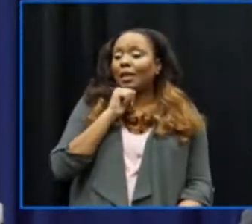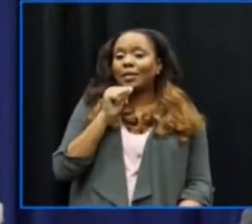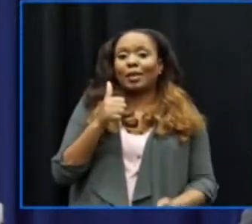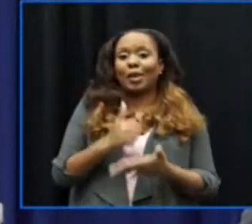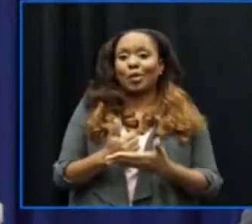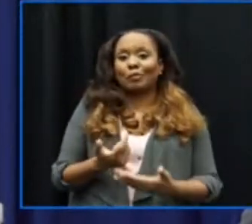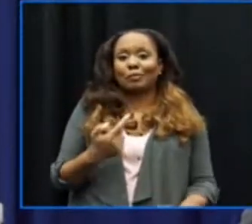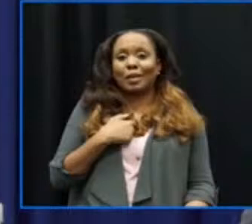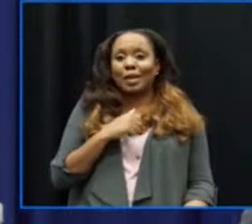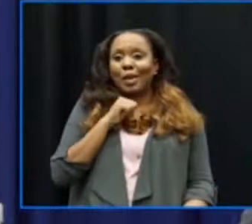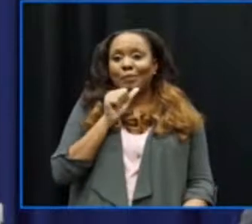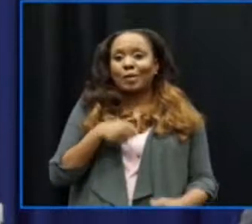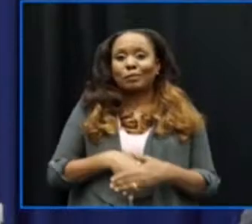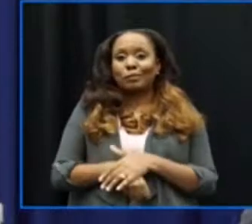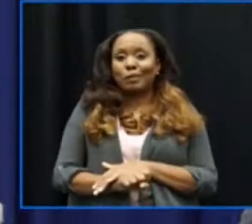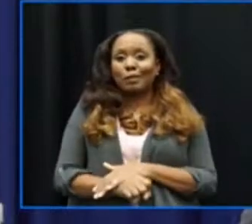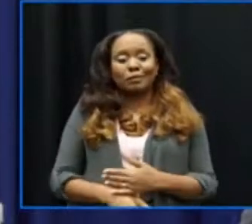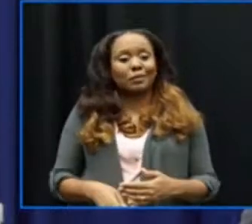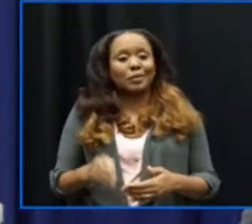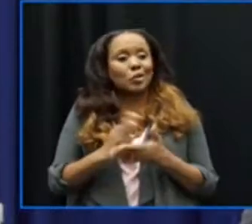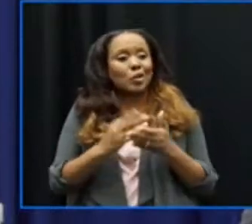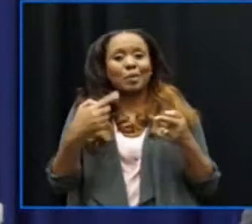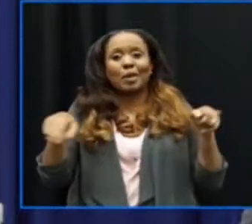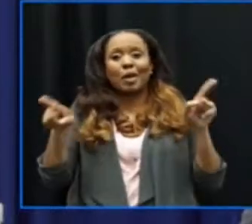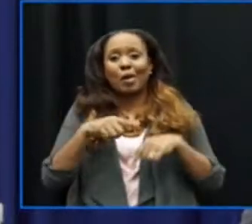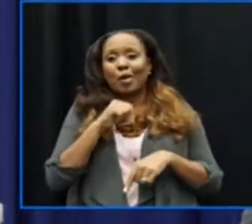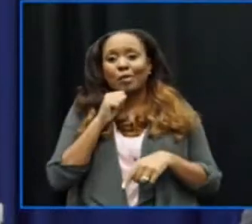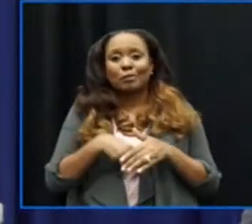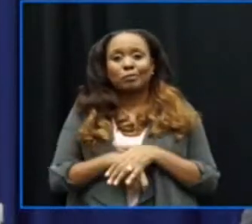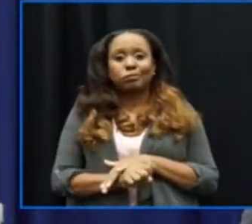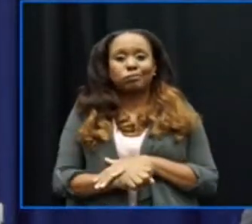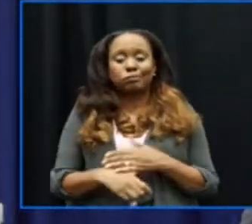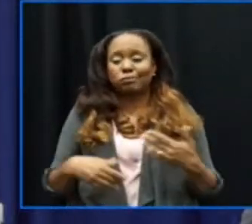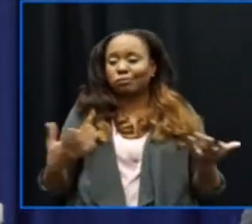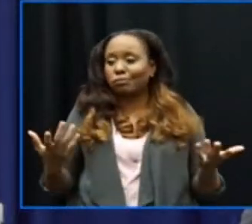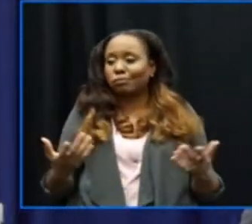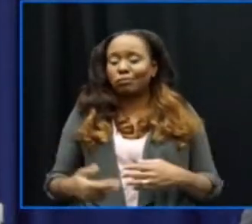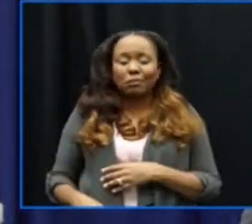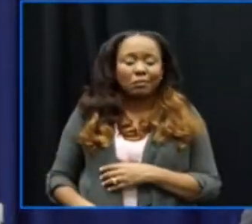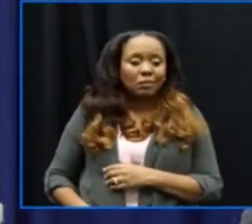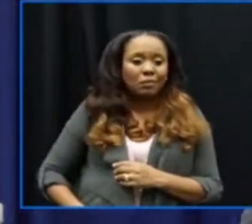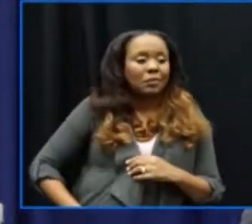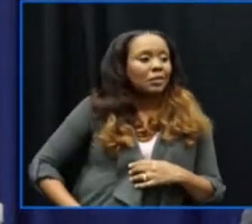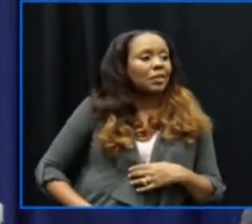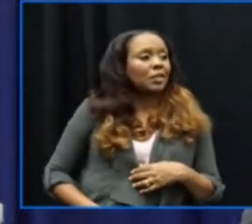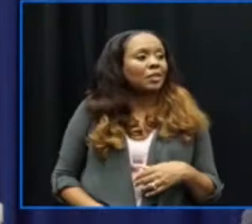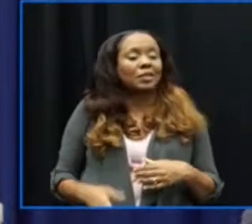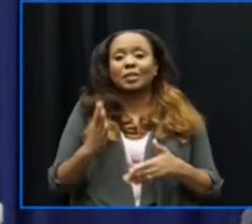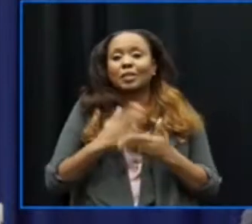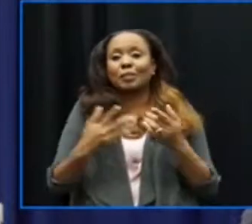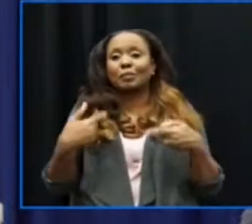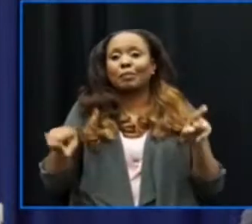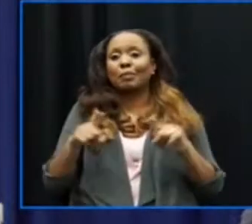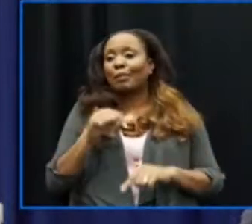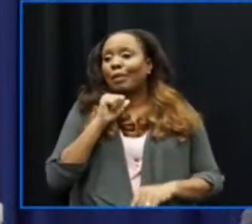room who certainly were not solving it at the 4 children per